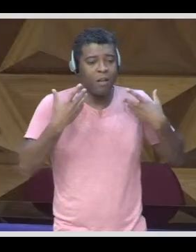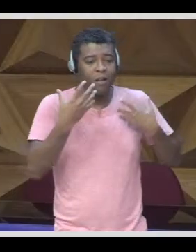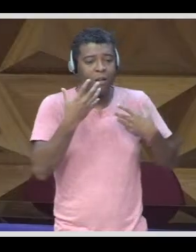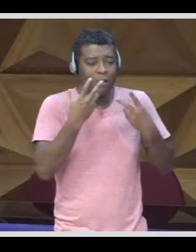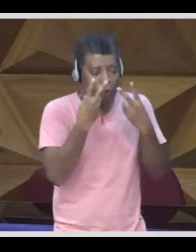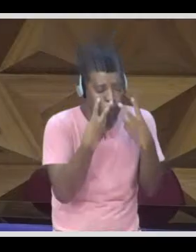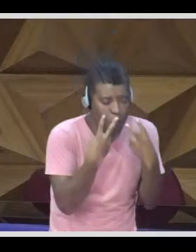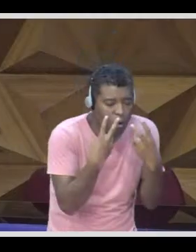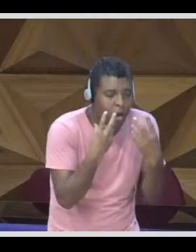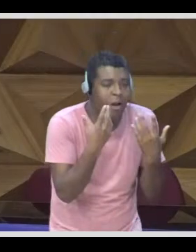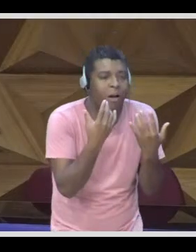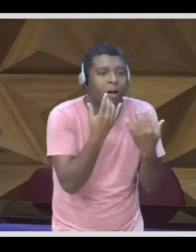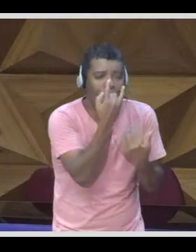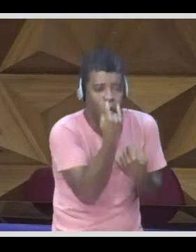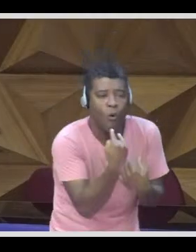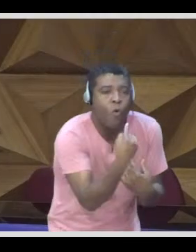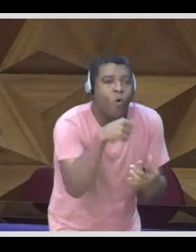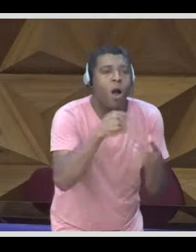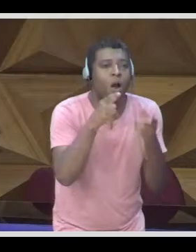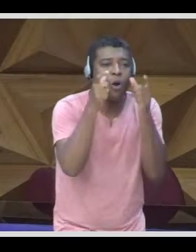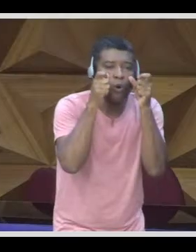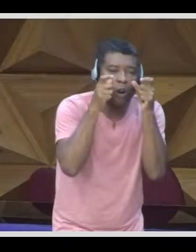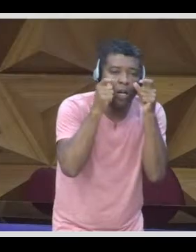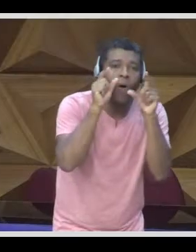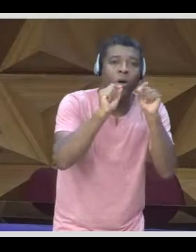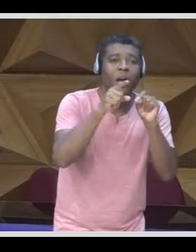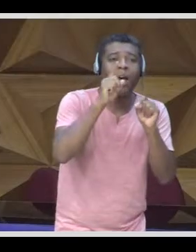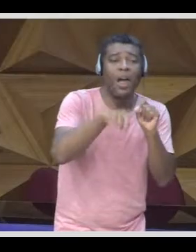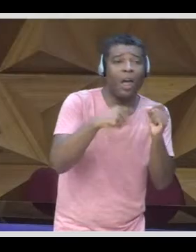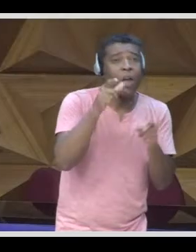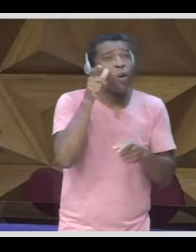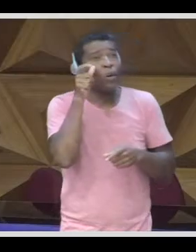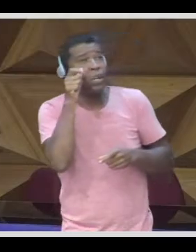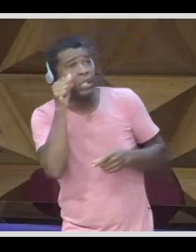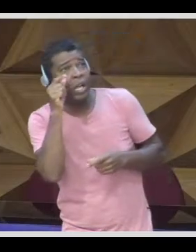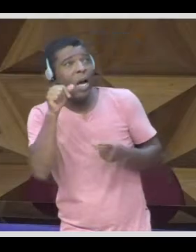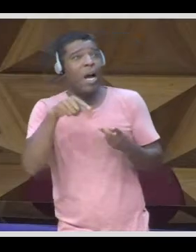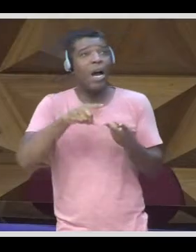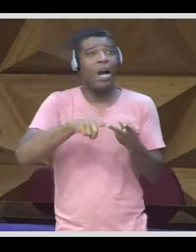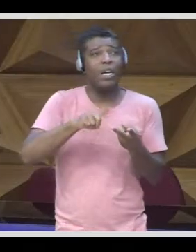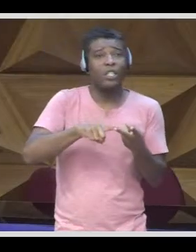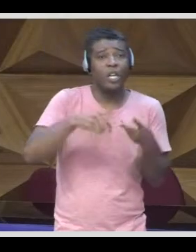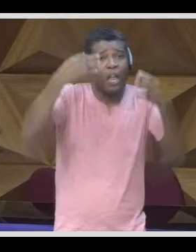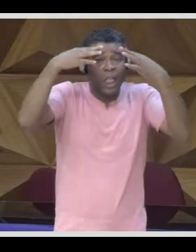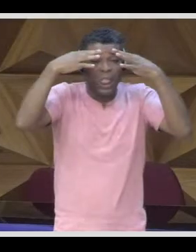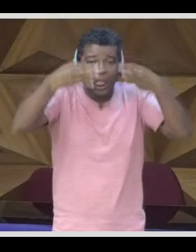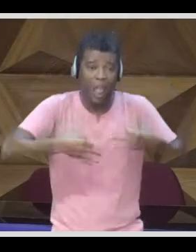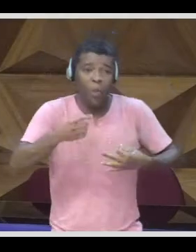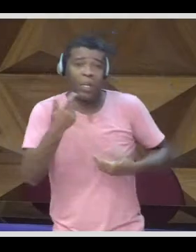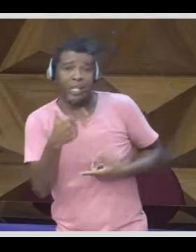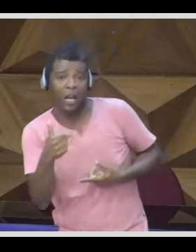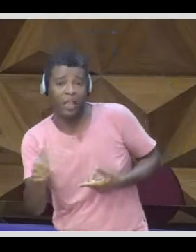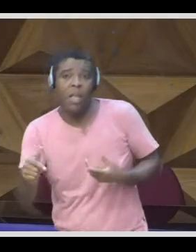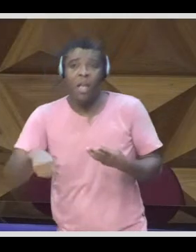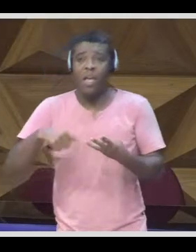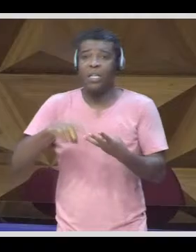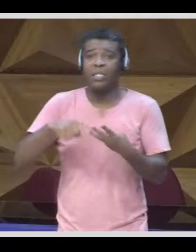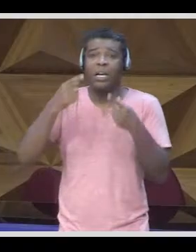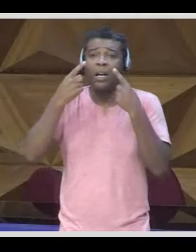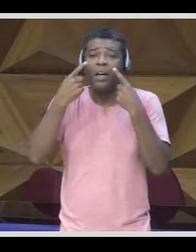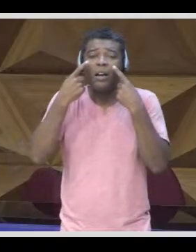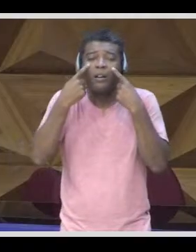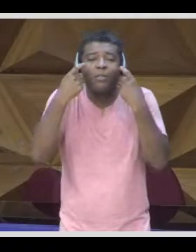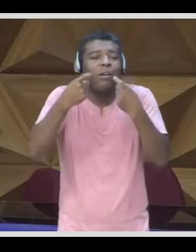novelty, complexity, conflict, uncertainty, social curiosity. And there are some papers or some